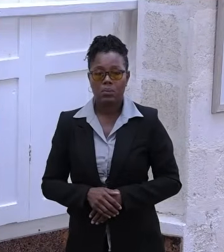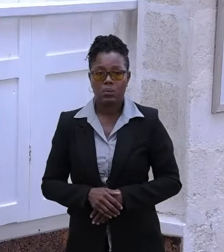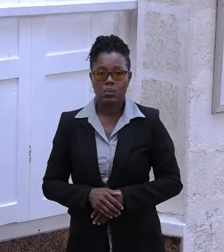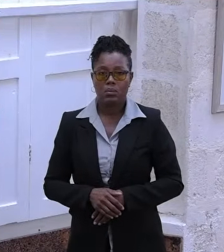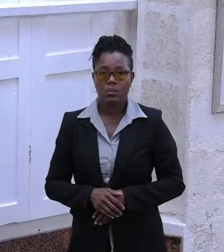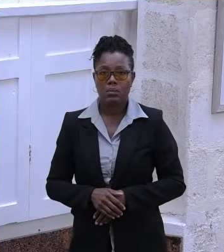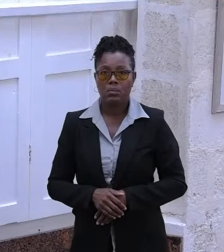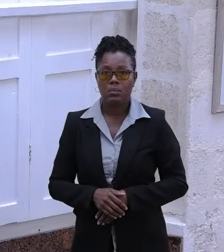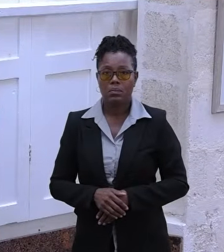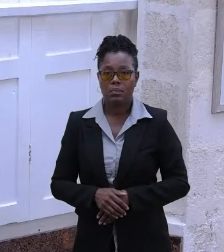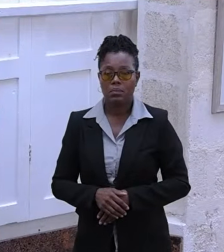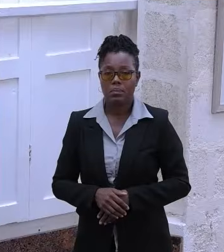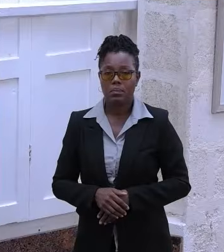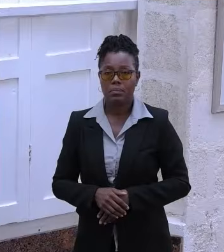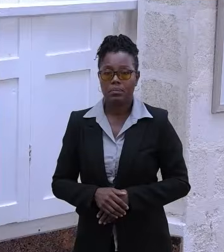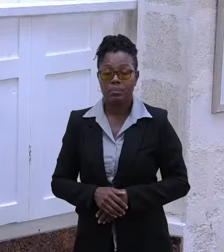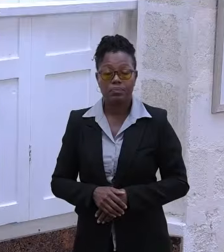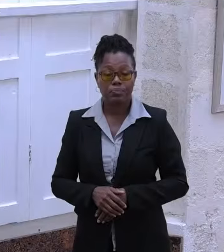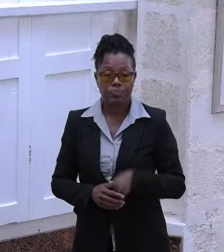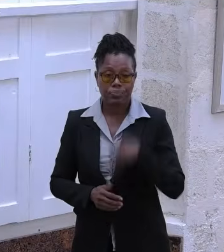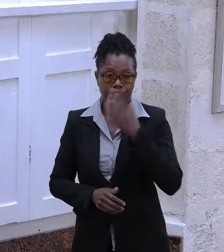Comments, members?